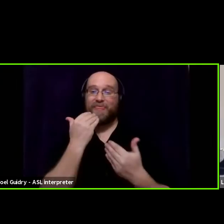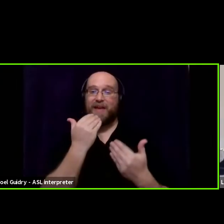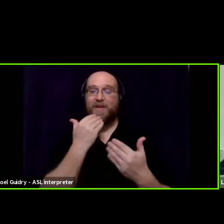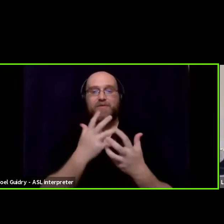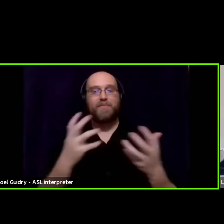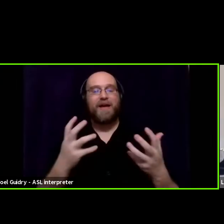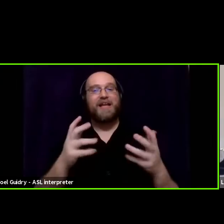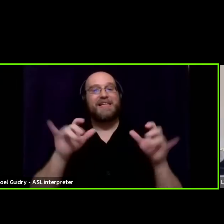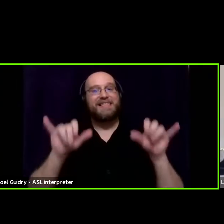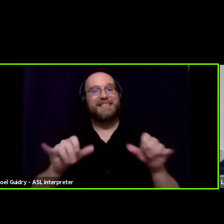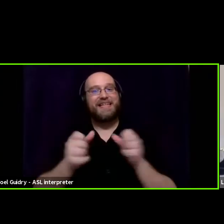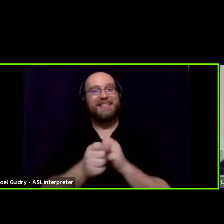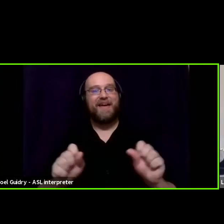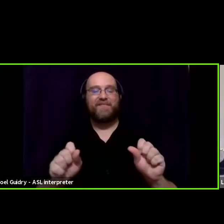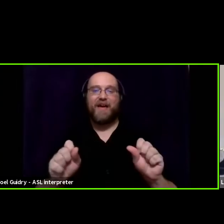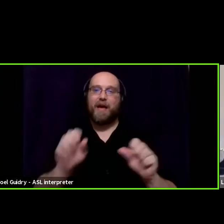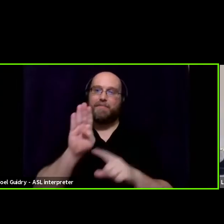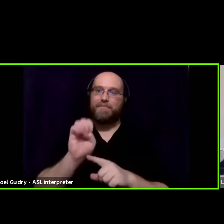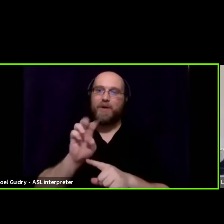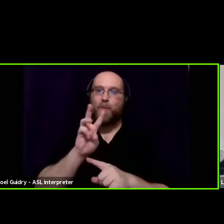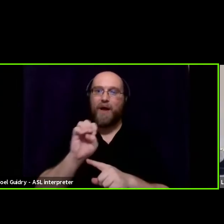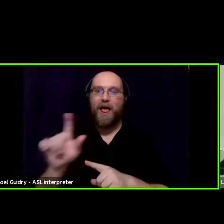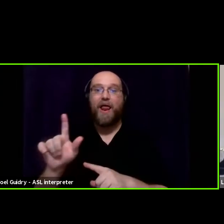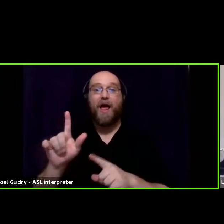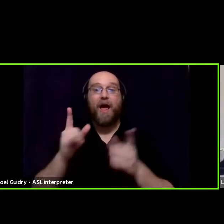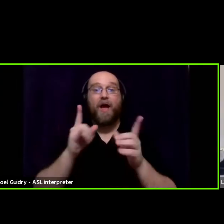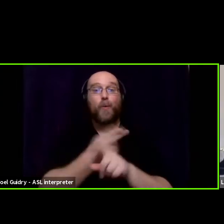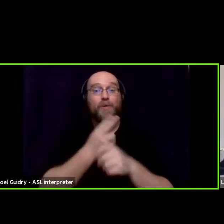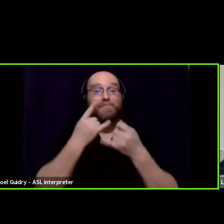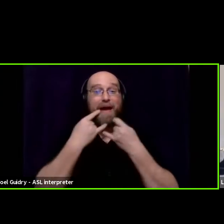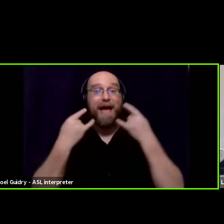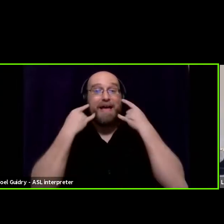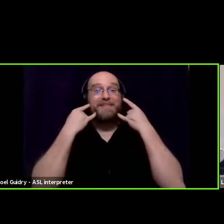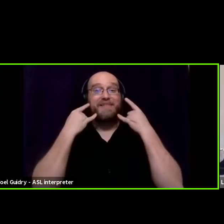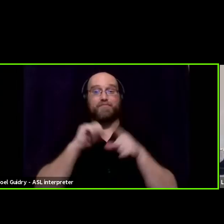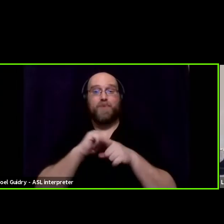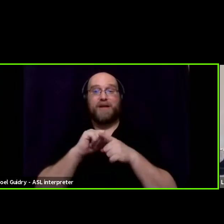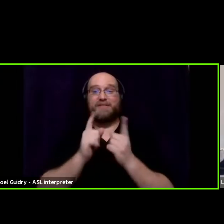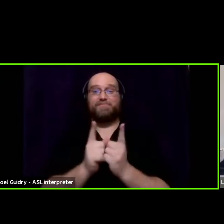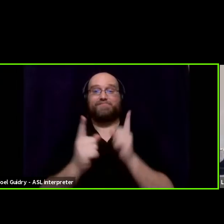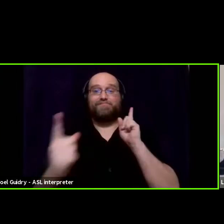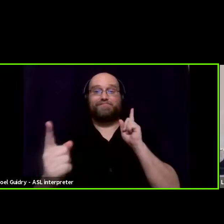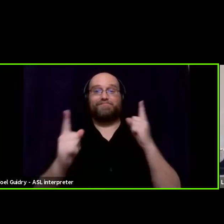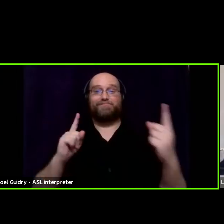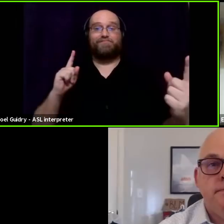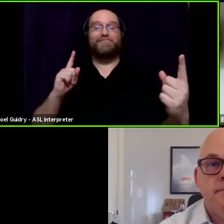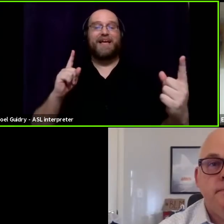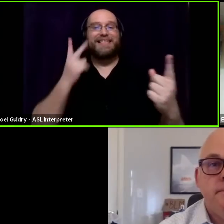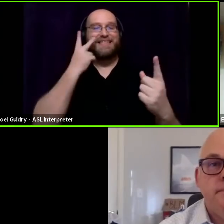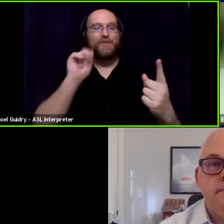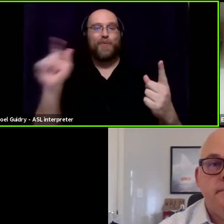safe, be well, wear a mask, practice social distancing, and we'll see you all soon. Good night.